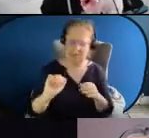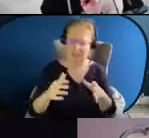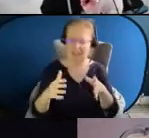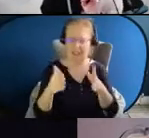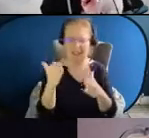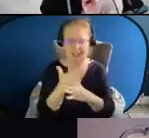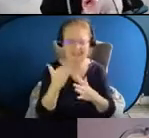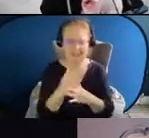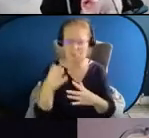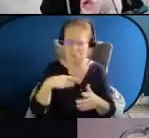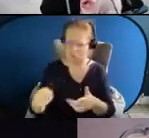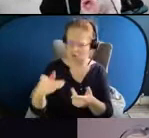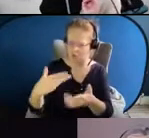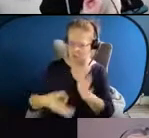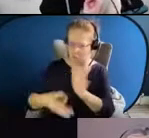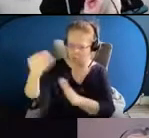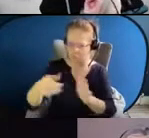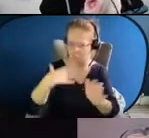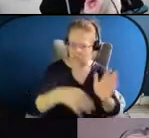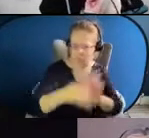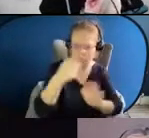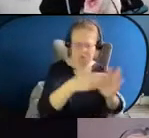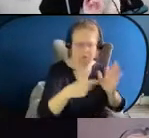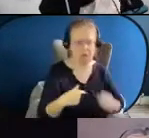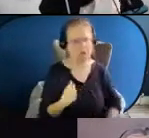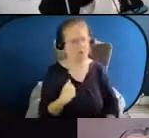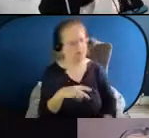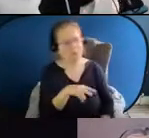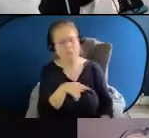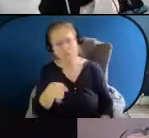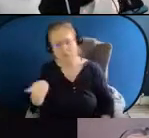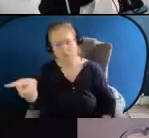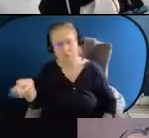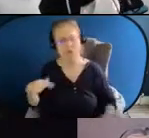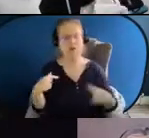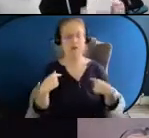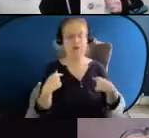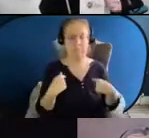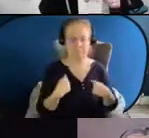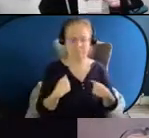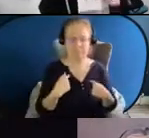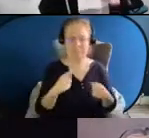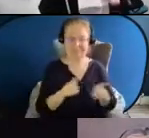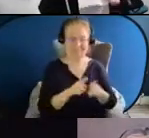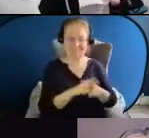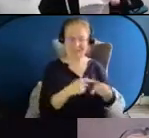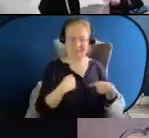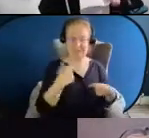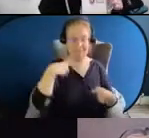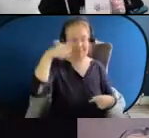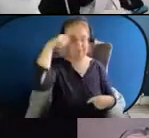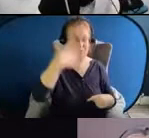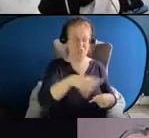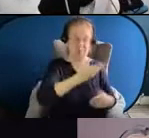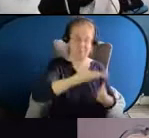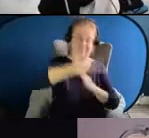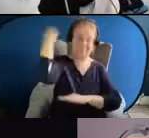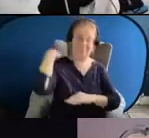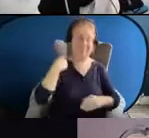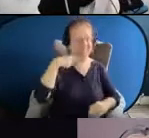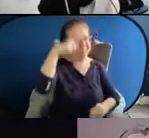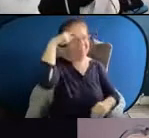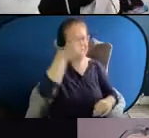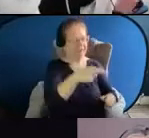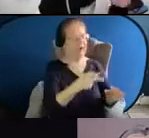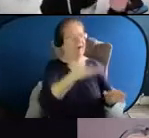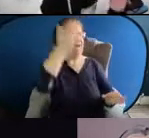accessibility. I think I'm, you know, just looking at myself again, as I shared my experience of this rekindling in myself, I think many folks